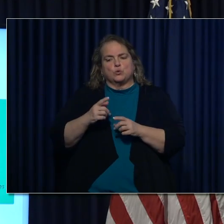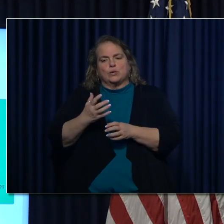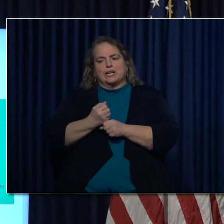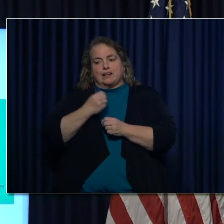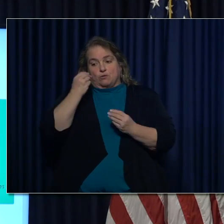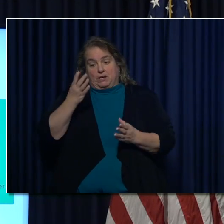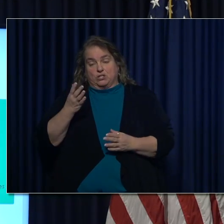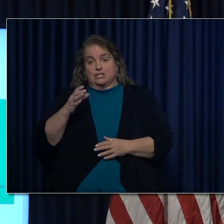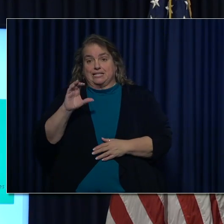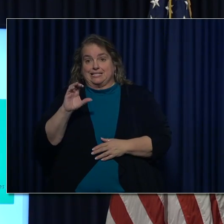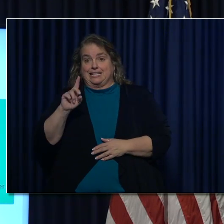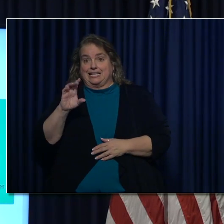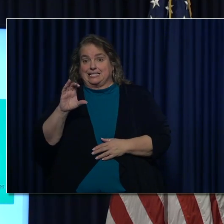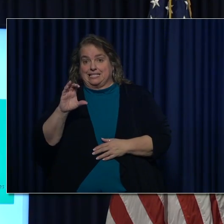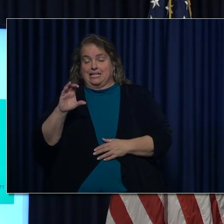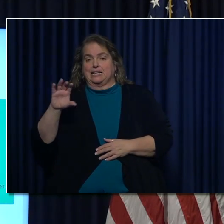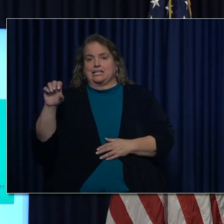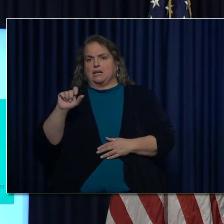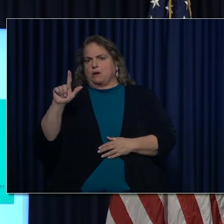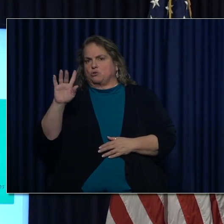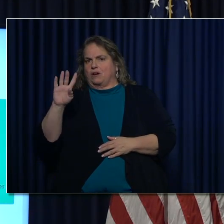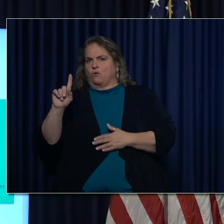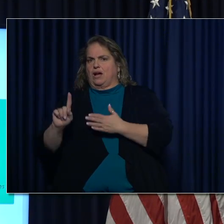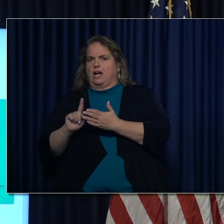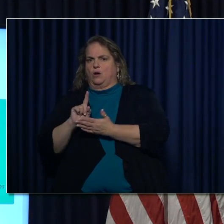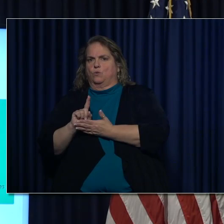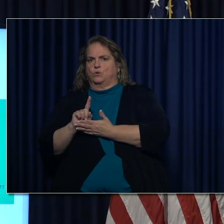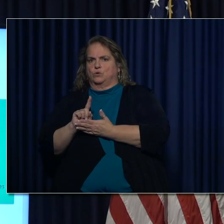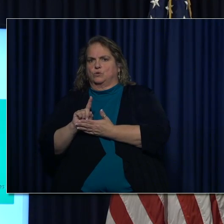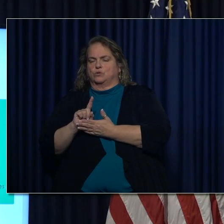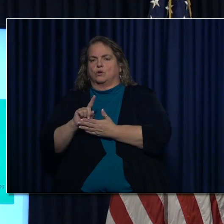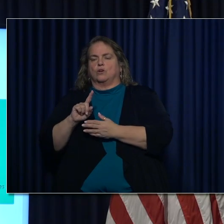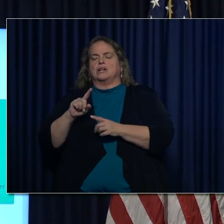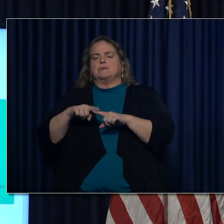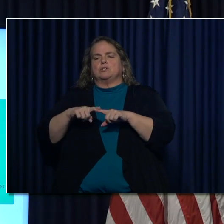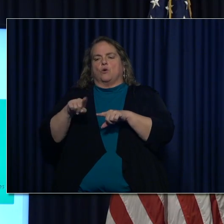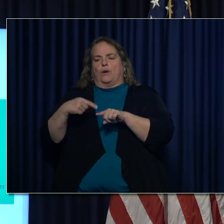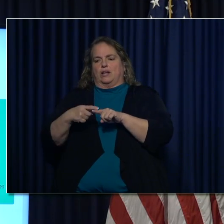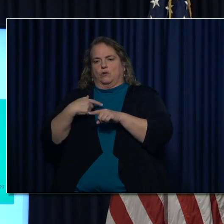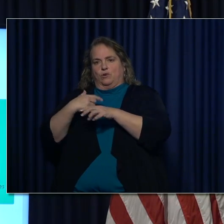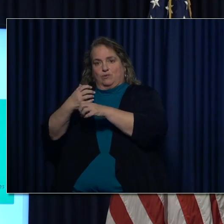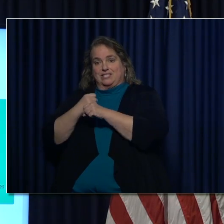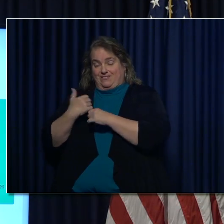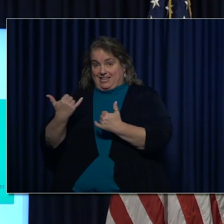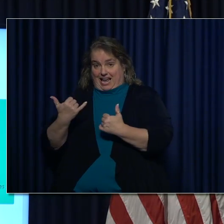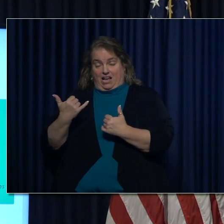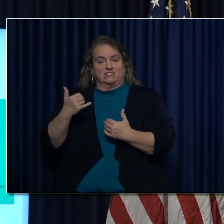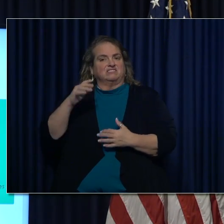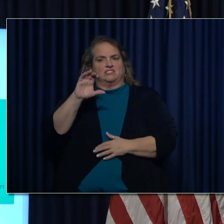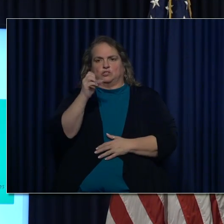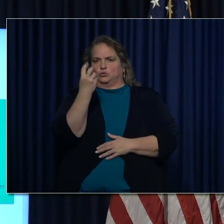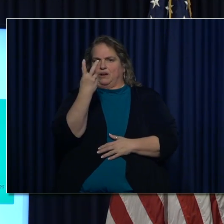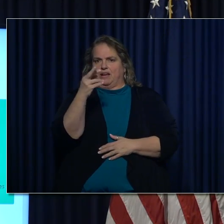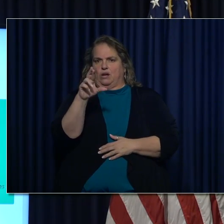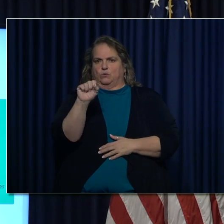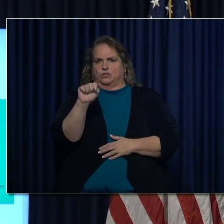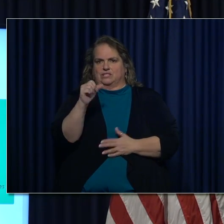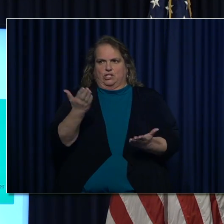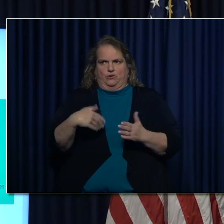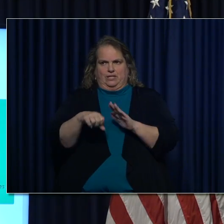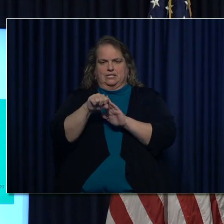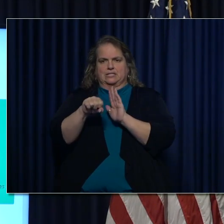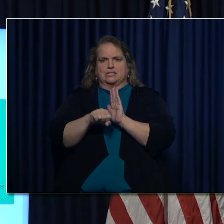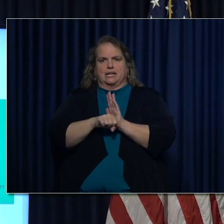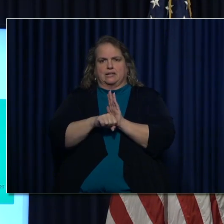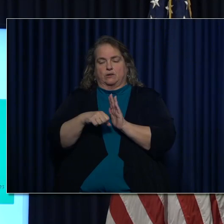The CDC was taking about 24 hours. Depending on when we receive it, it is now down to 12 here in the state.